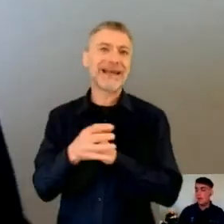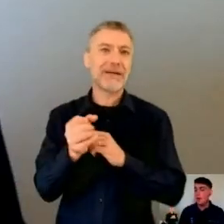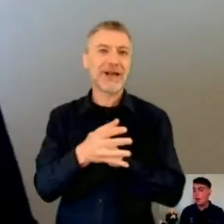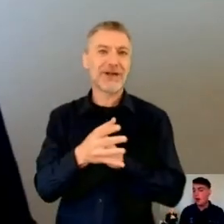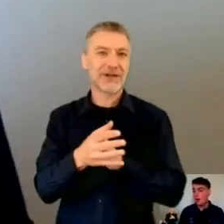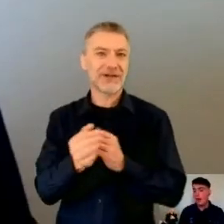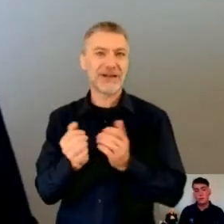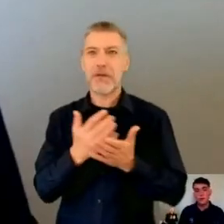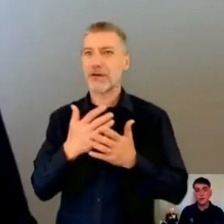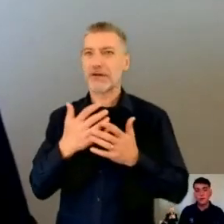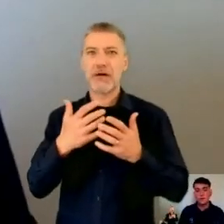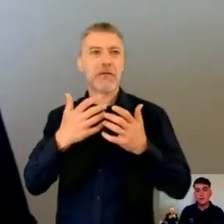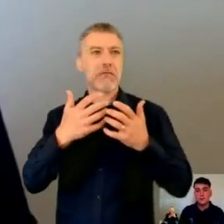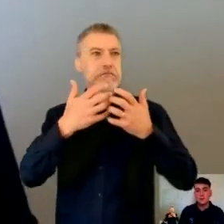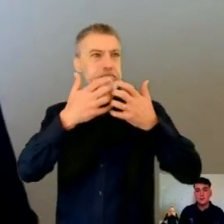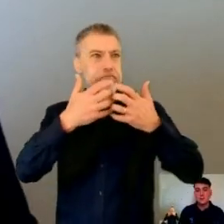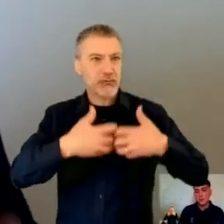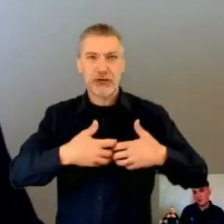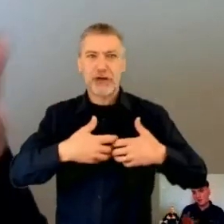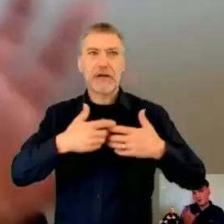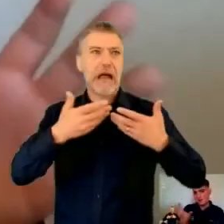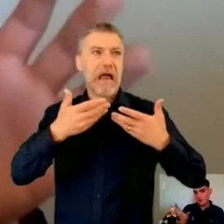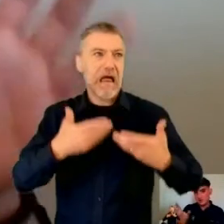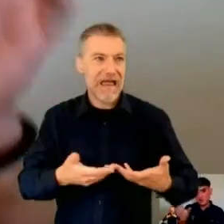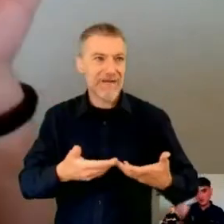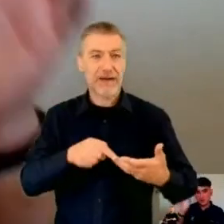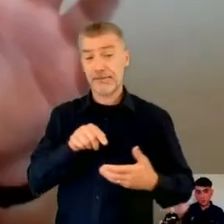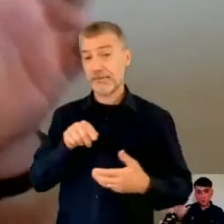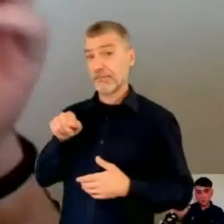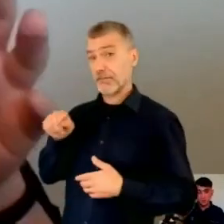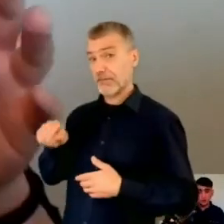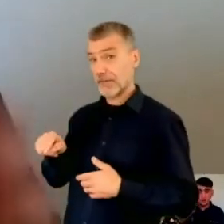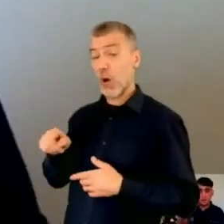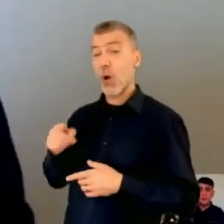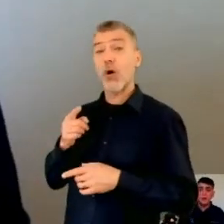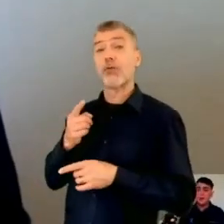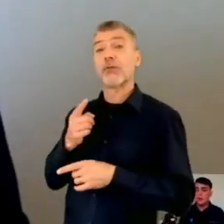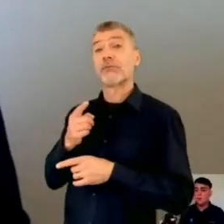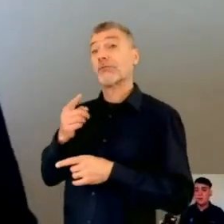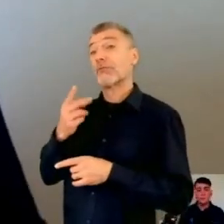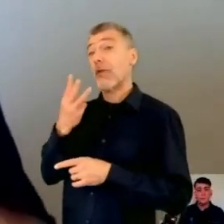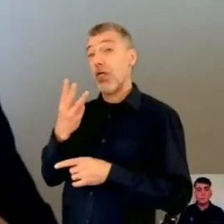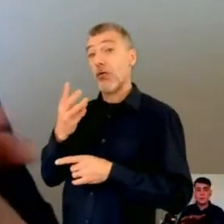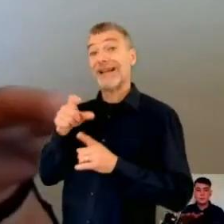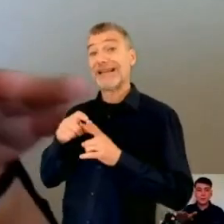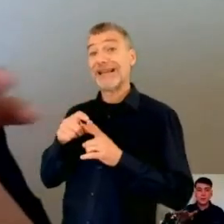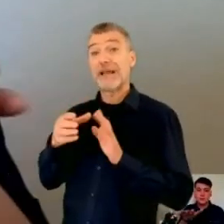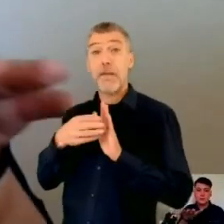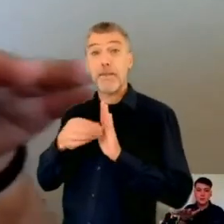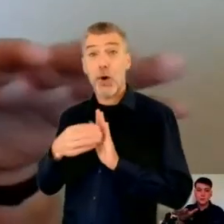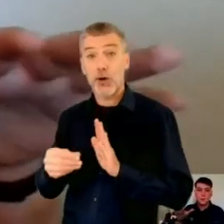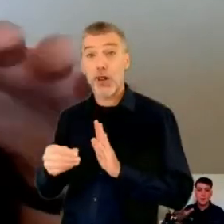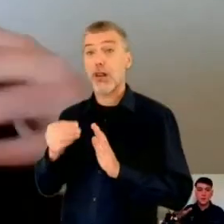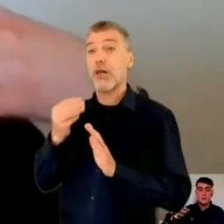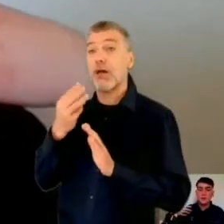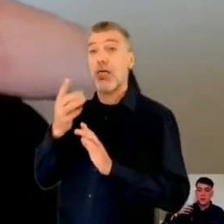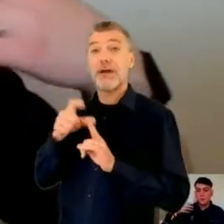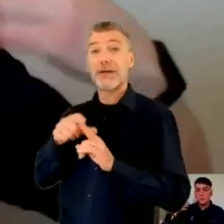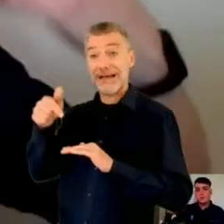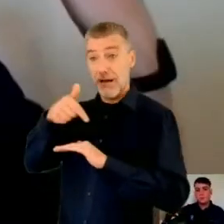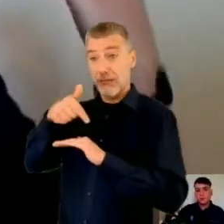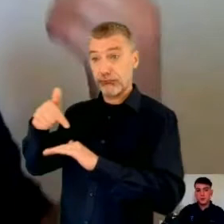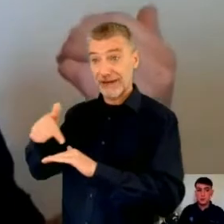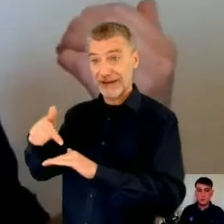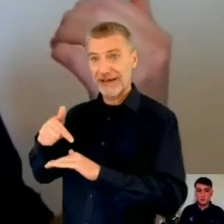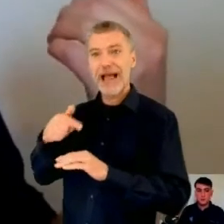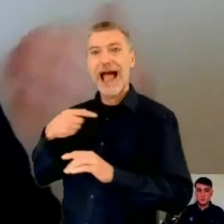machinery. And as well with 3D kind of printing and modeling, we're able to design in a certain way which